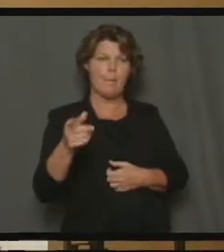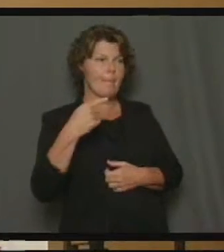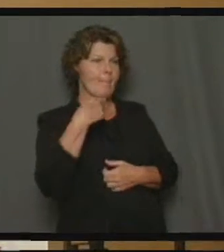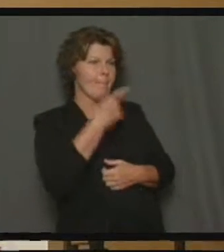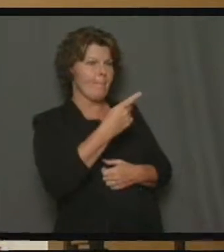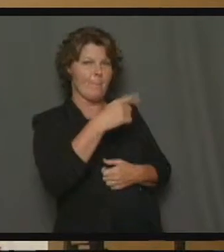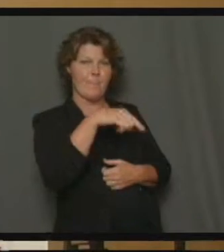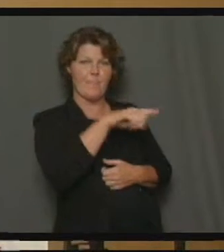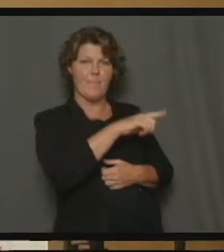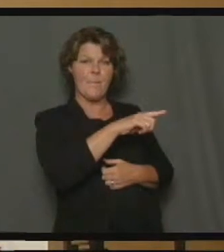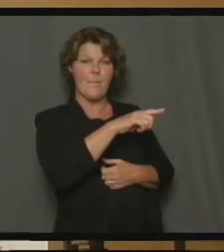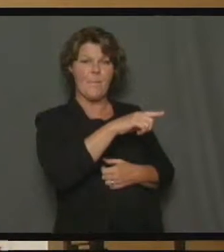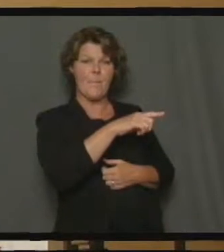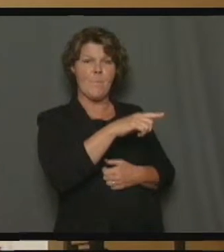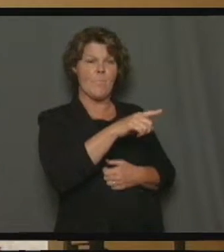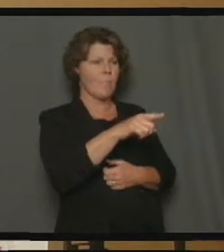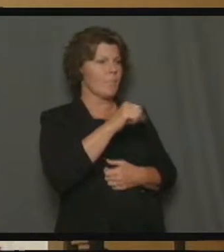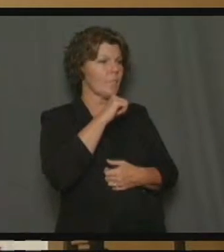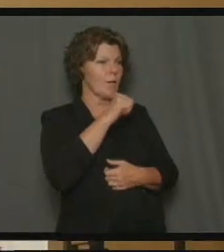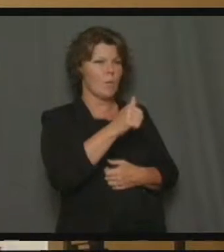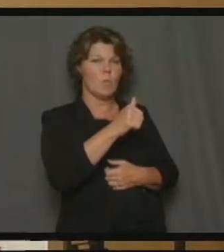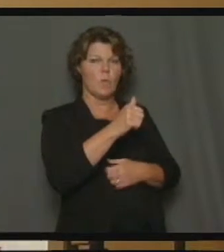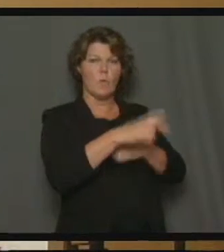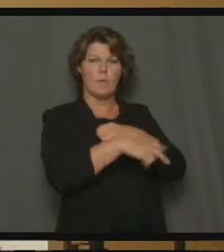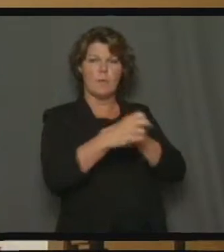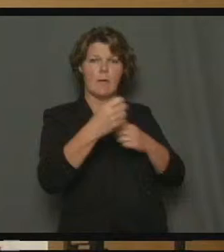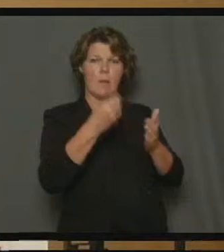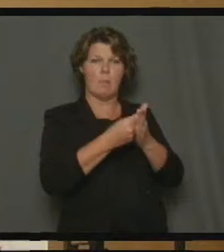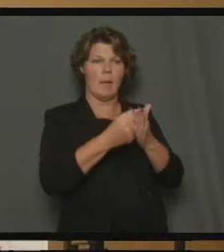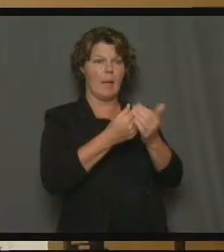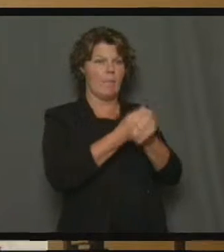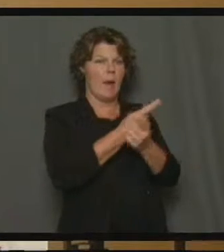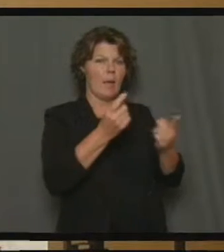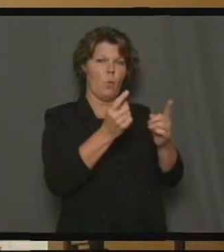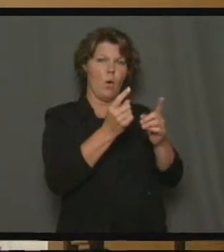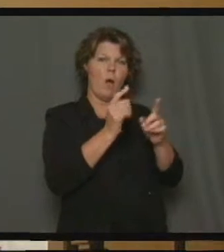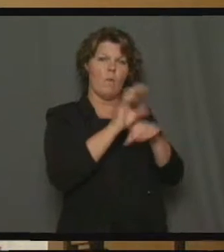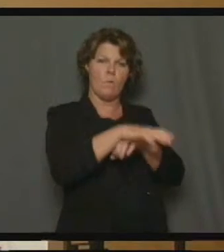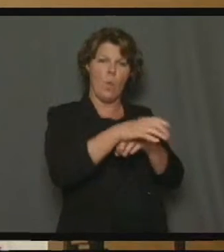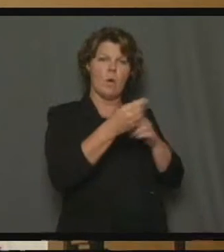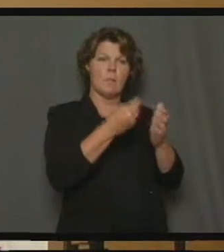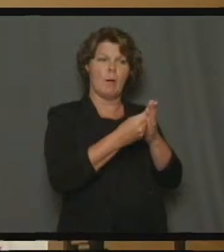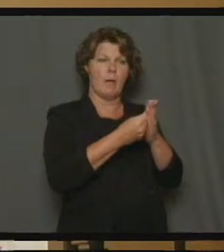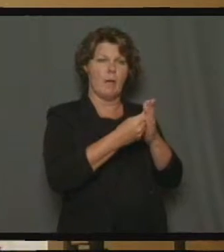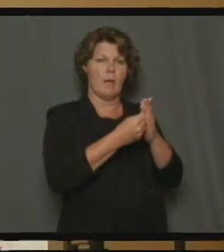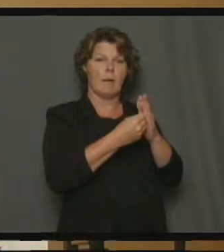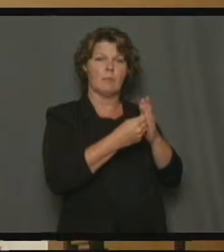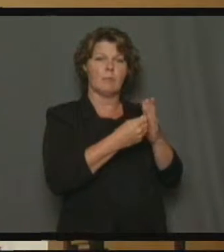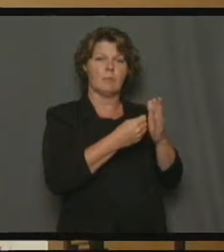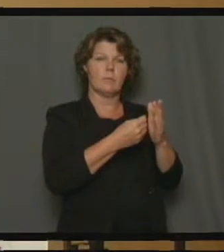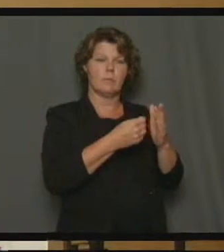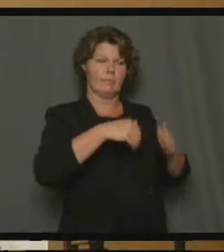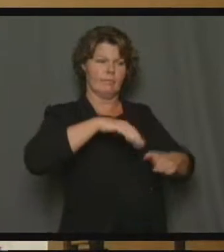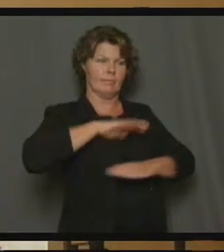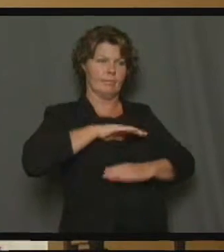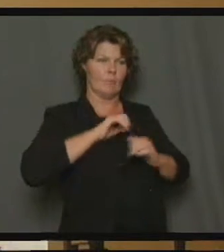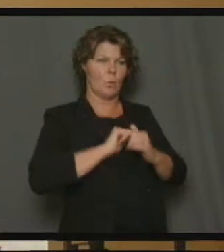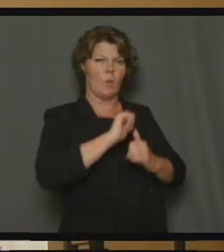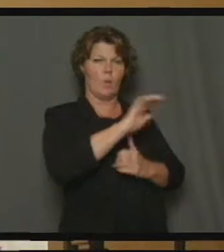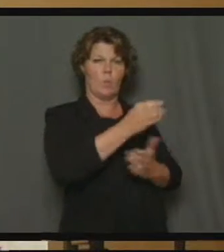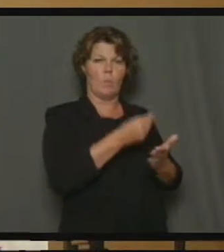And he said to them, do not extort money from anyone by threats or by false accusations, and be content with your